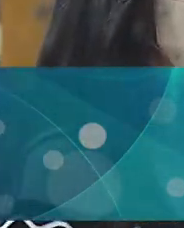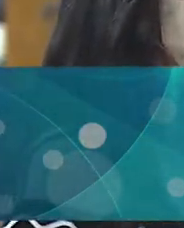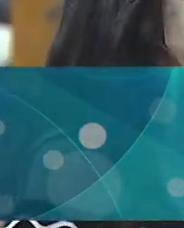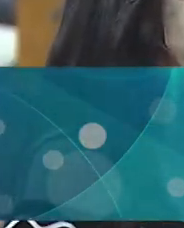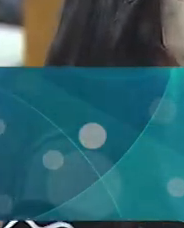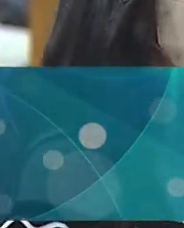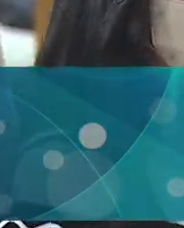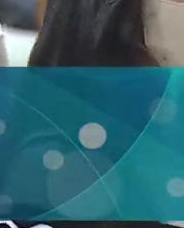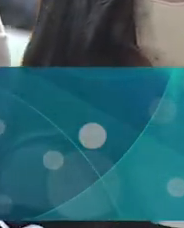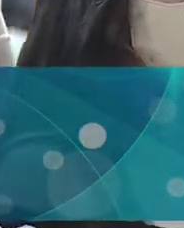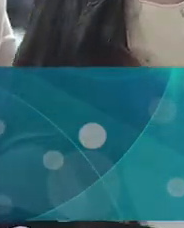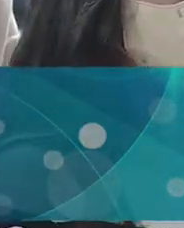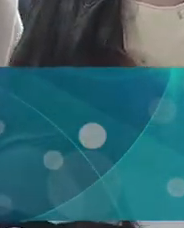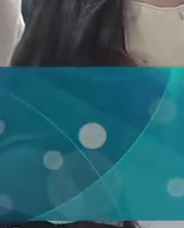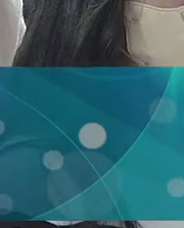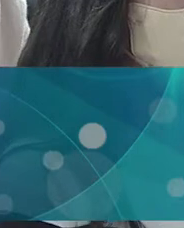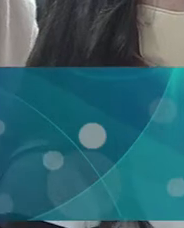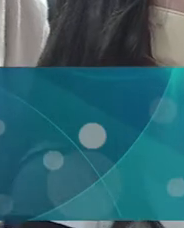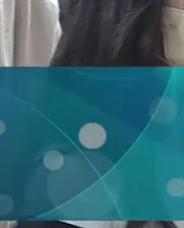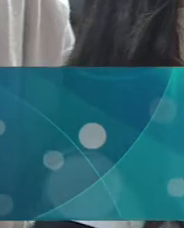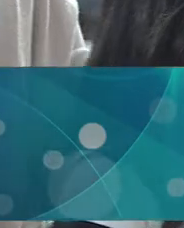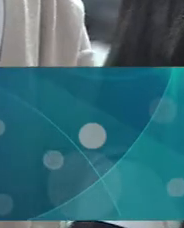come down